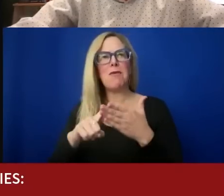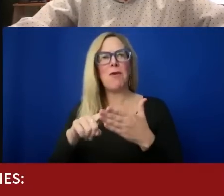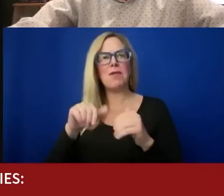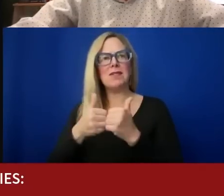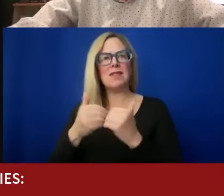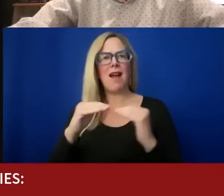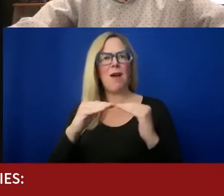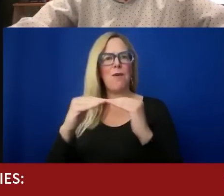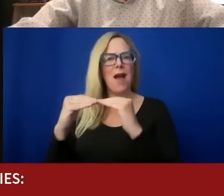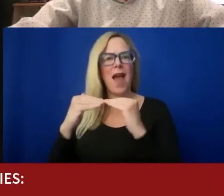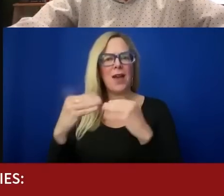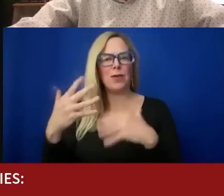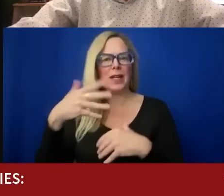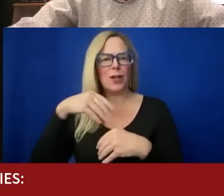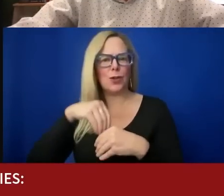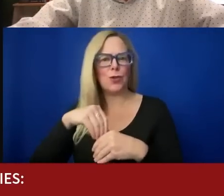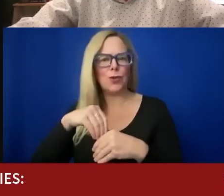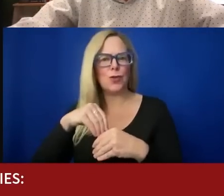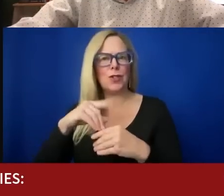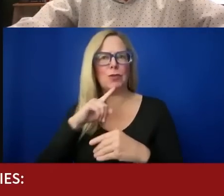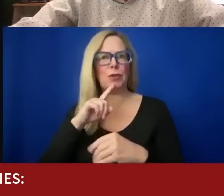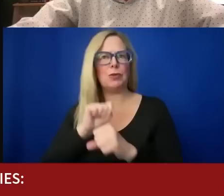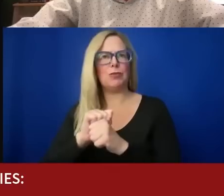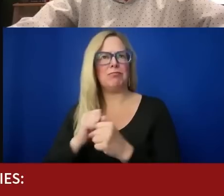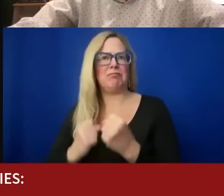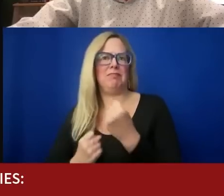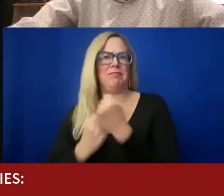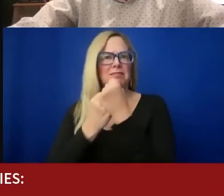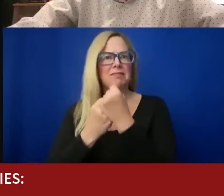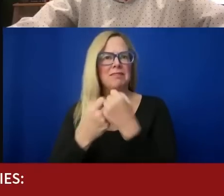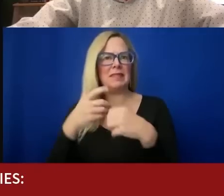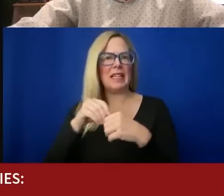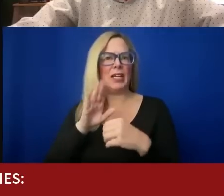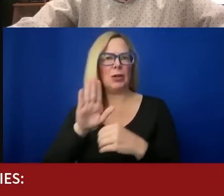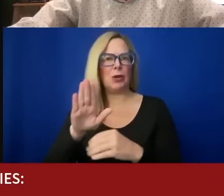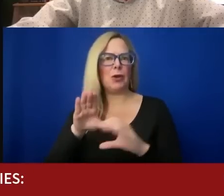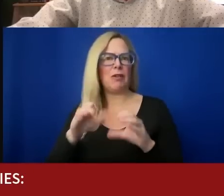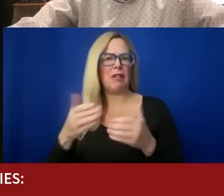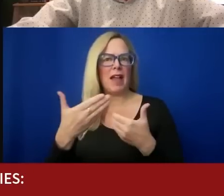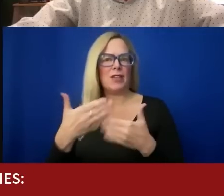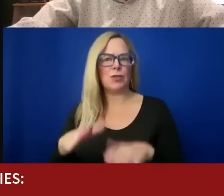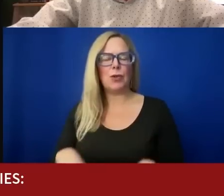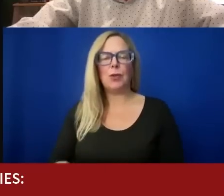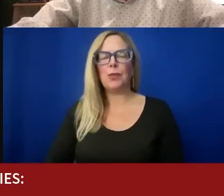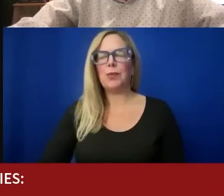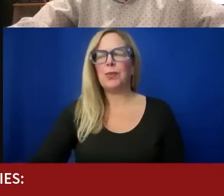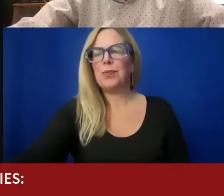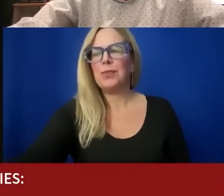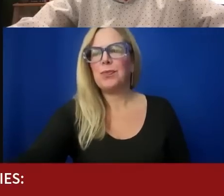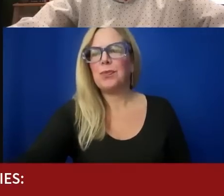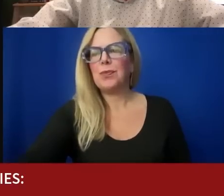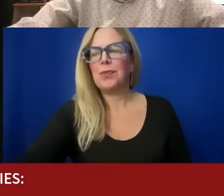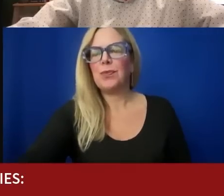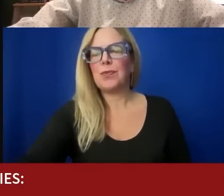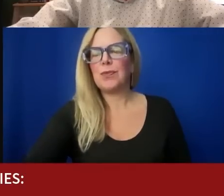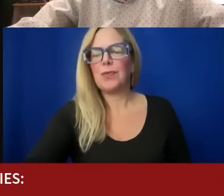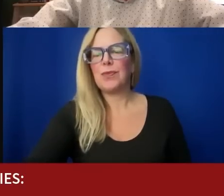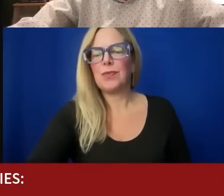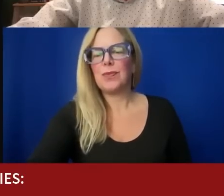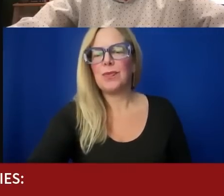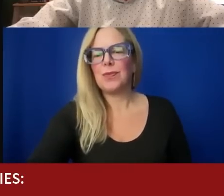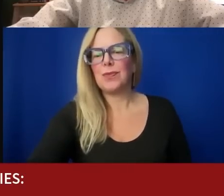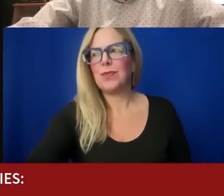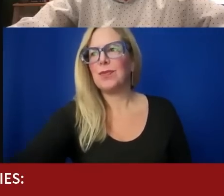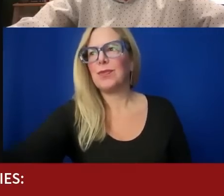promoted in her classroom. And I wanted to think about how that can be translated into health and healthcare. It's because of my mom's